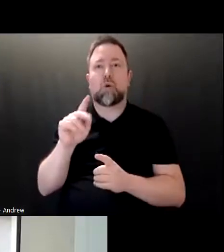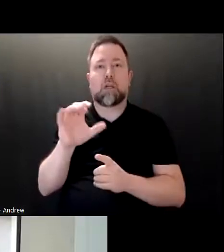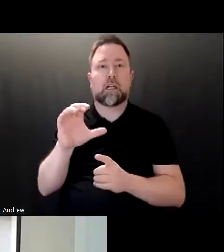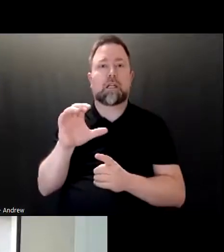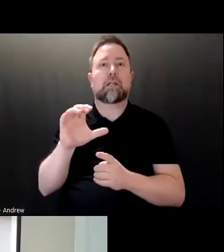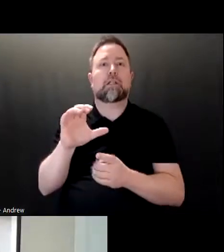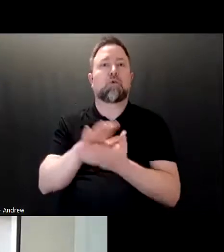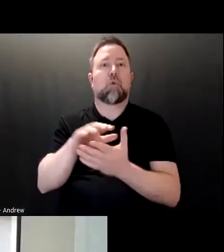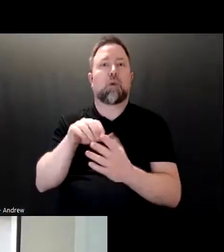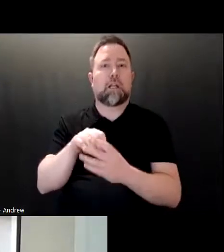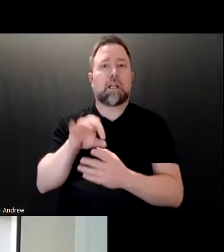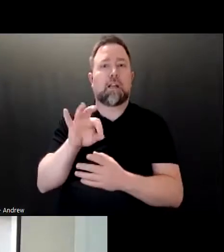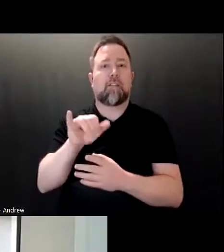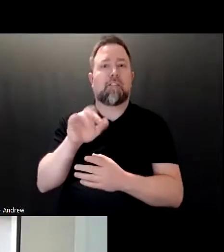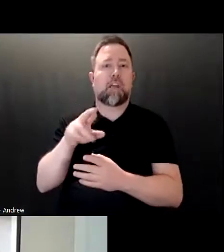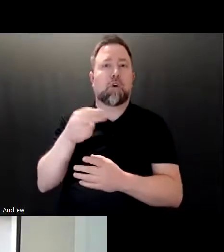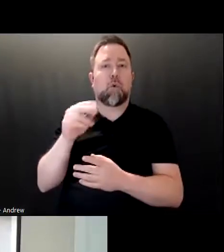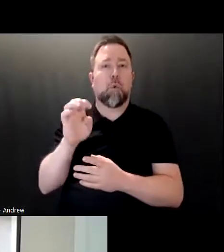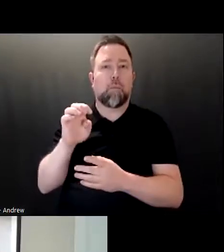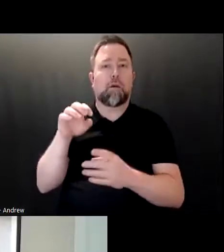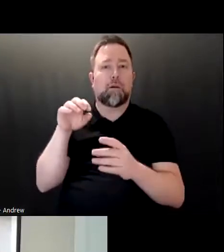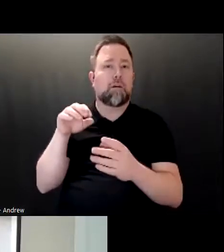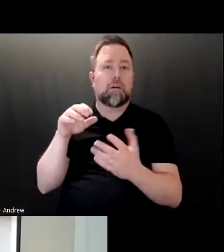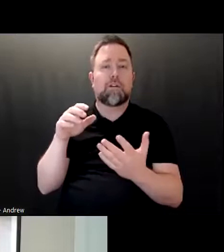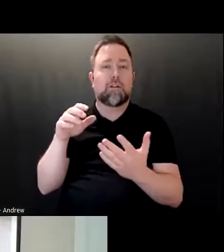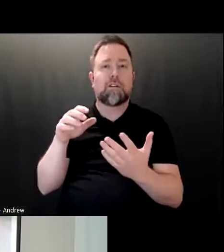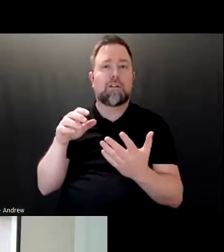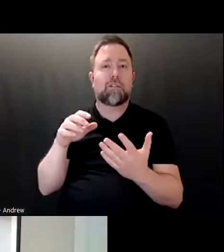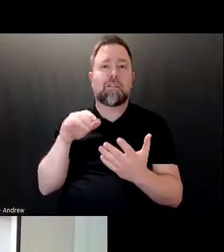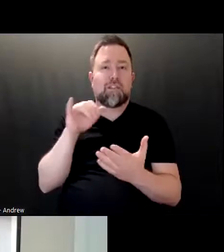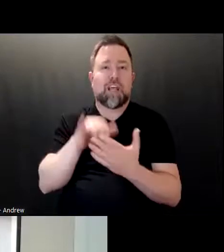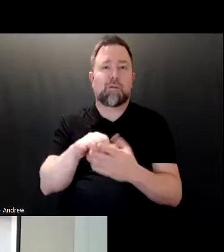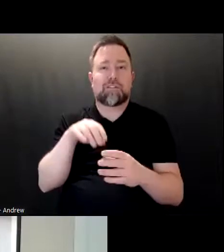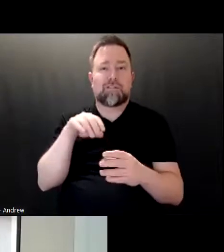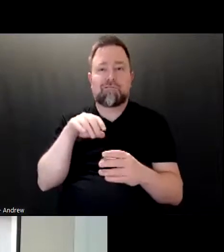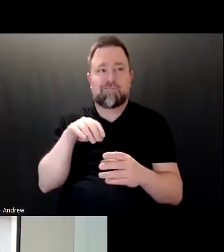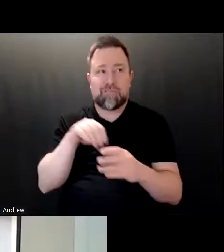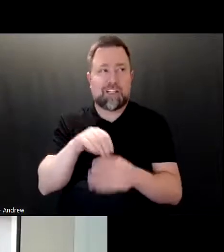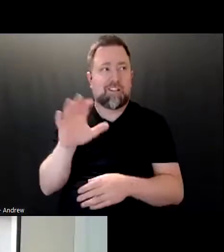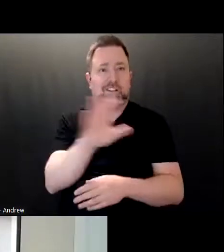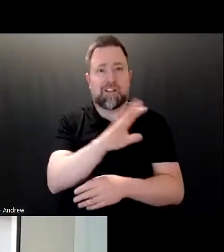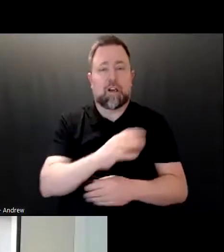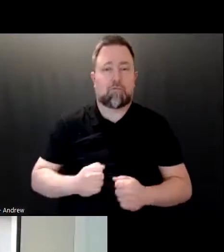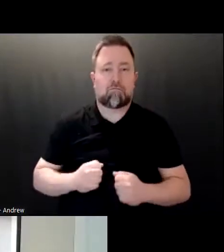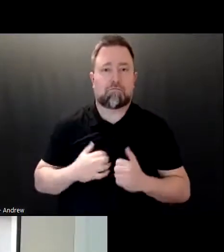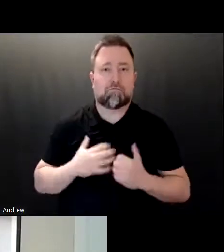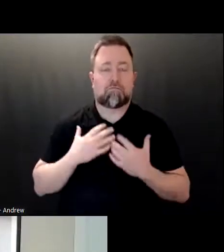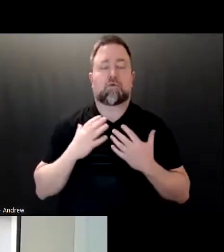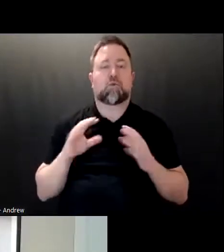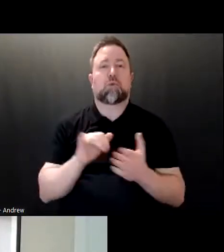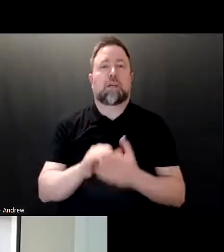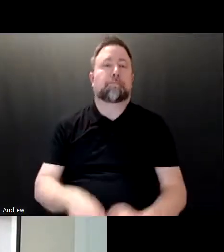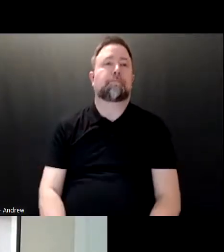orchestrating and overseeing the whole shebang. He's got his hammer and his chisel there.